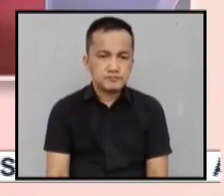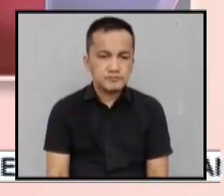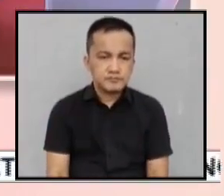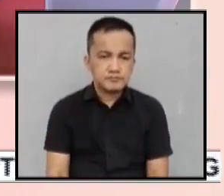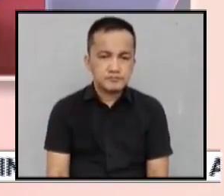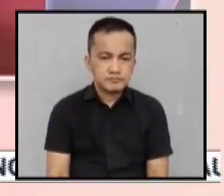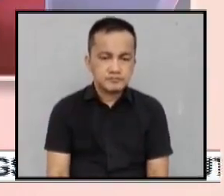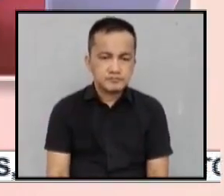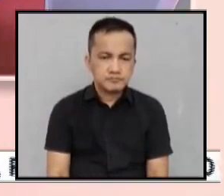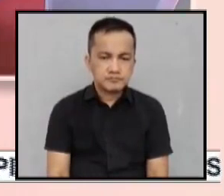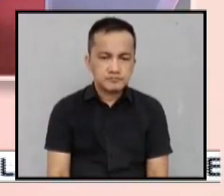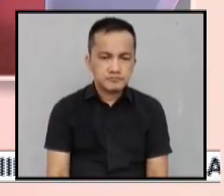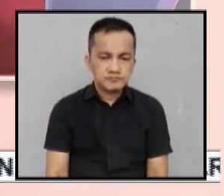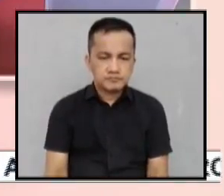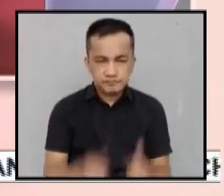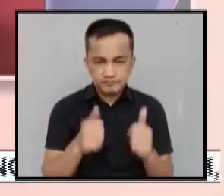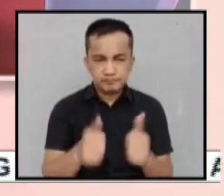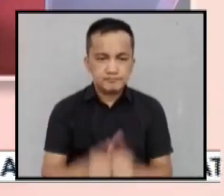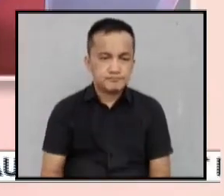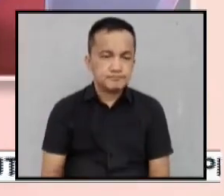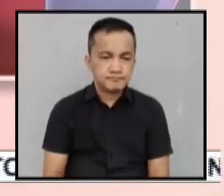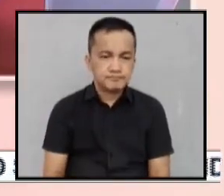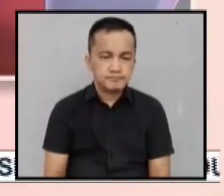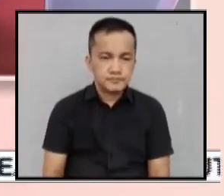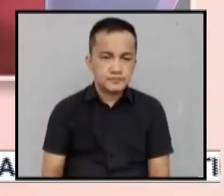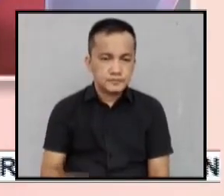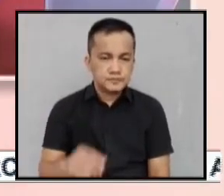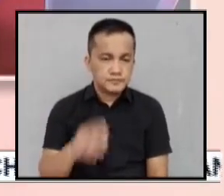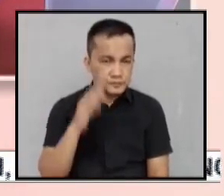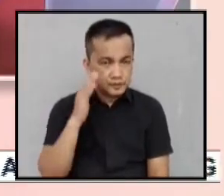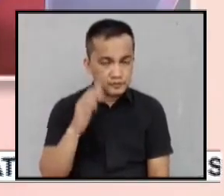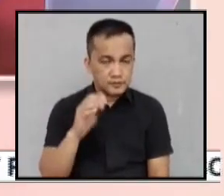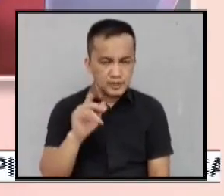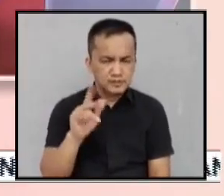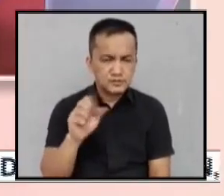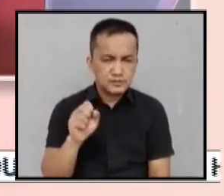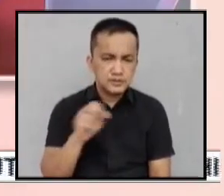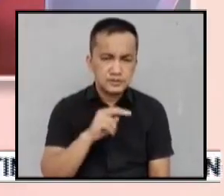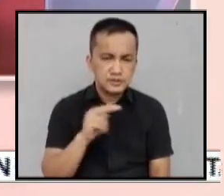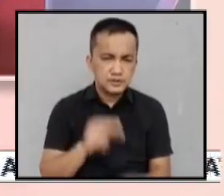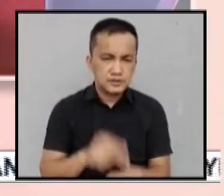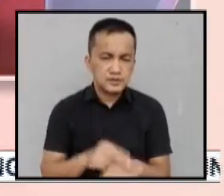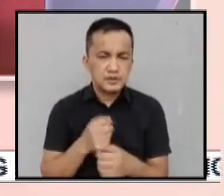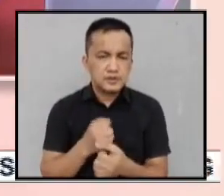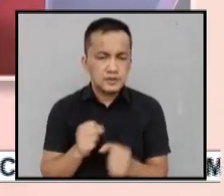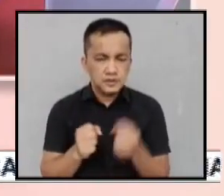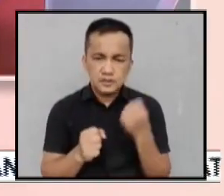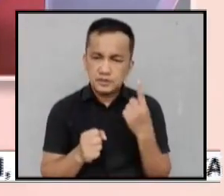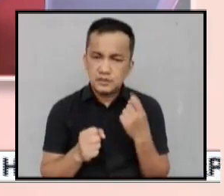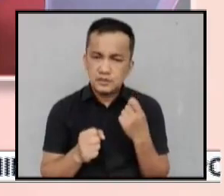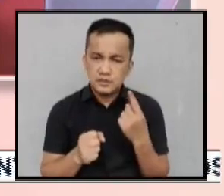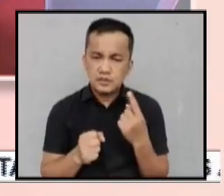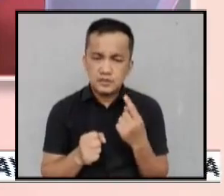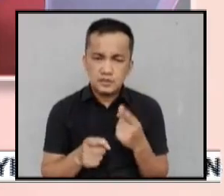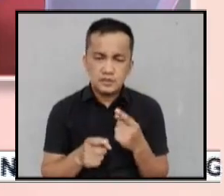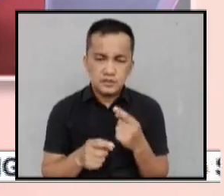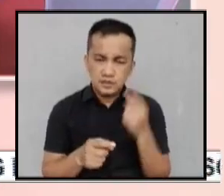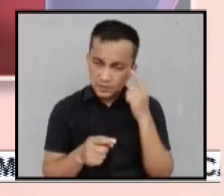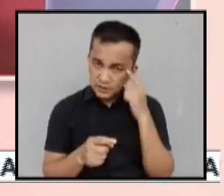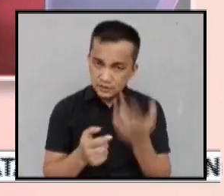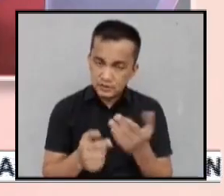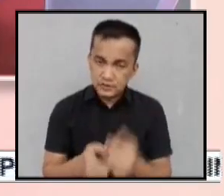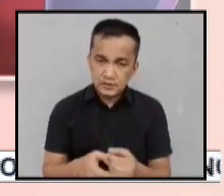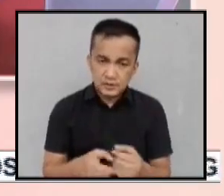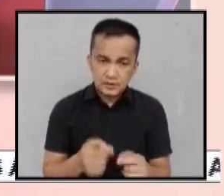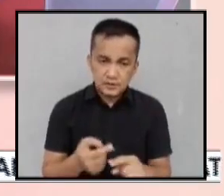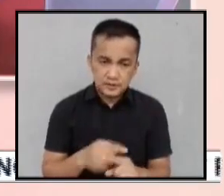Sir Carlos, regarding naman po sa mga national IDs, I understand may statement na rin po na I think galing na rin po sa inyo and also from the